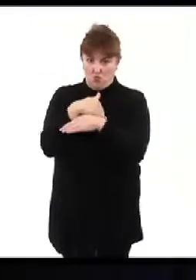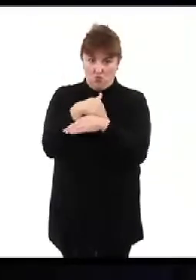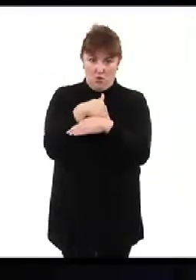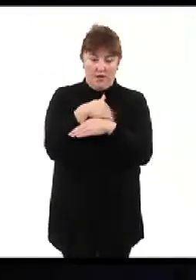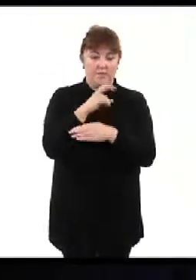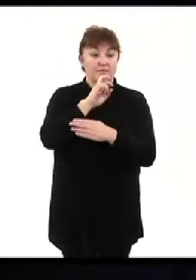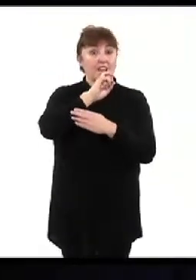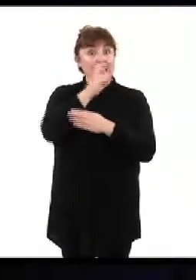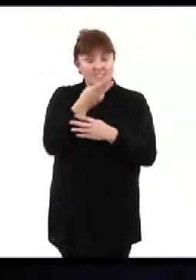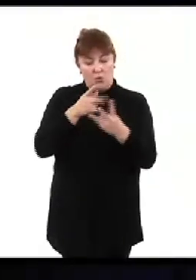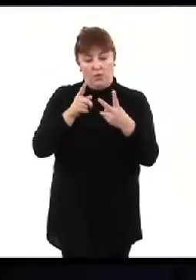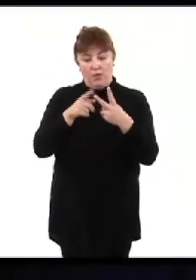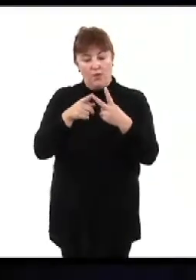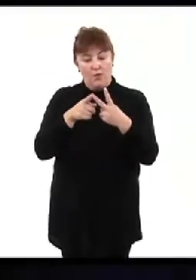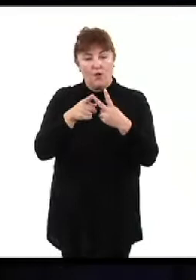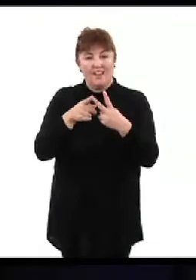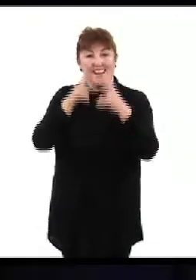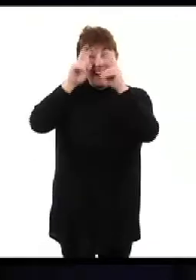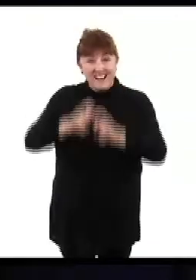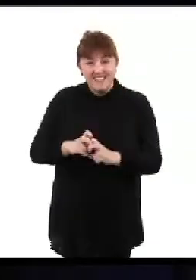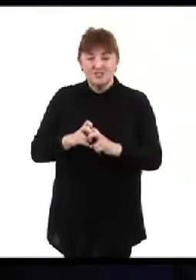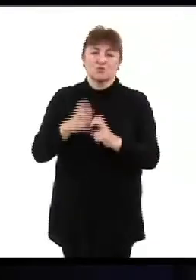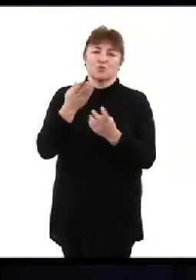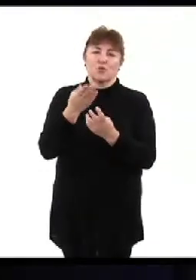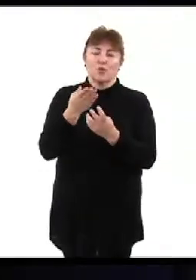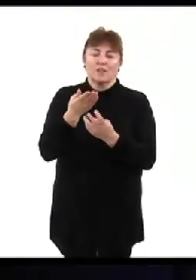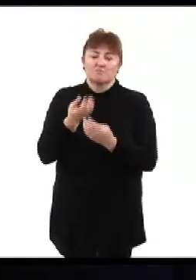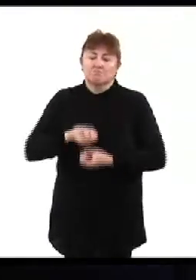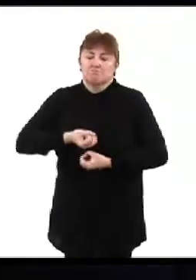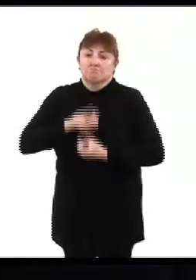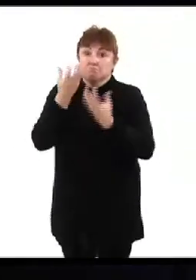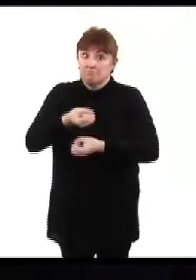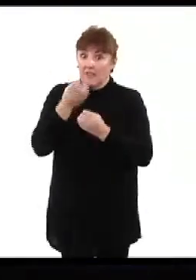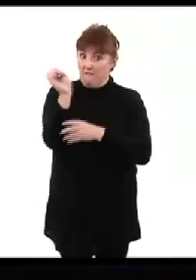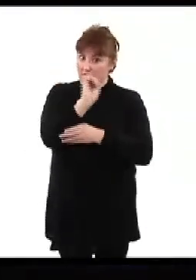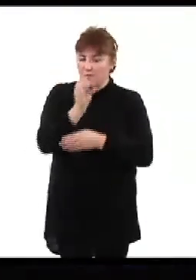between verb production and pantomime production.